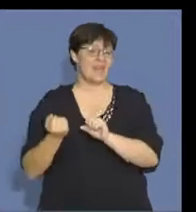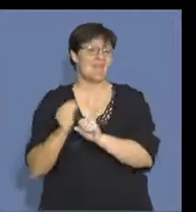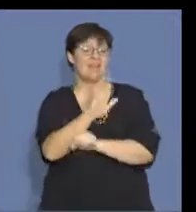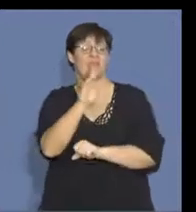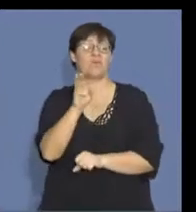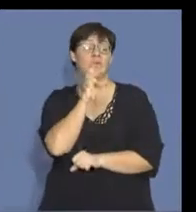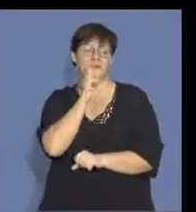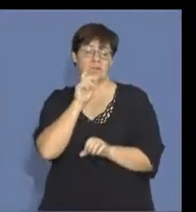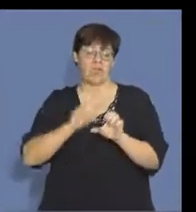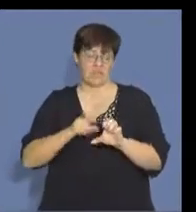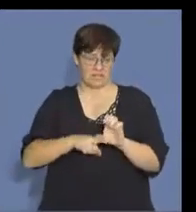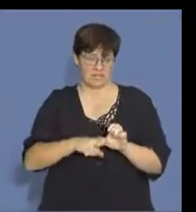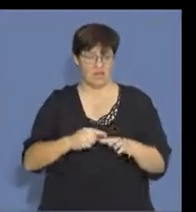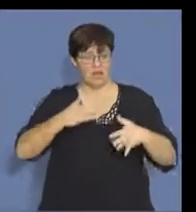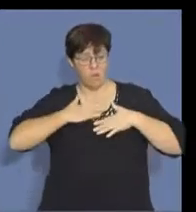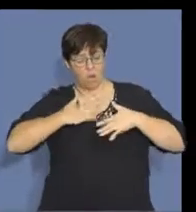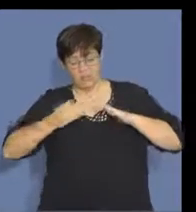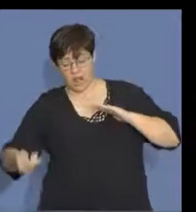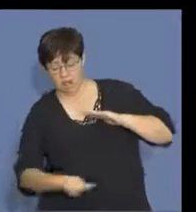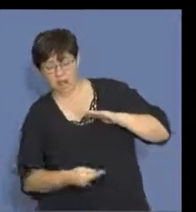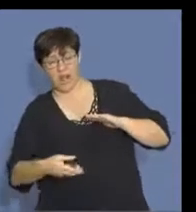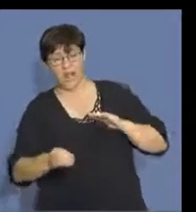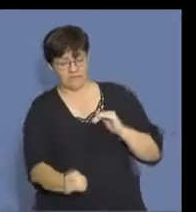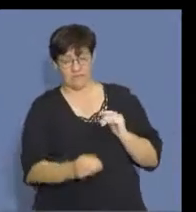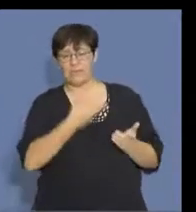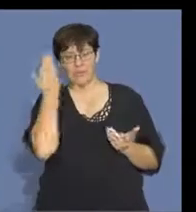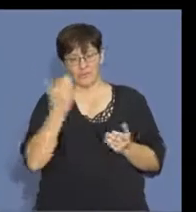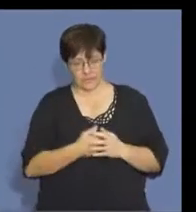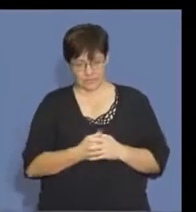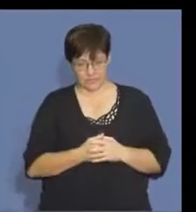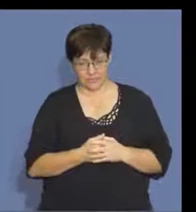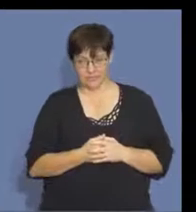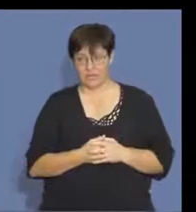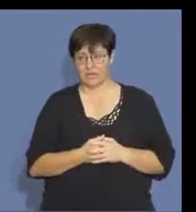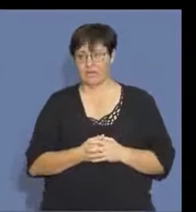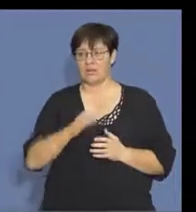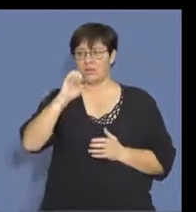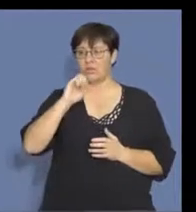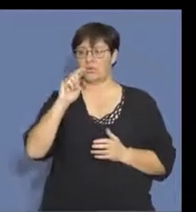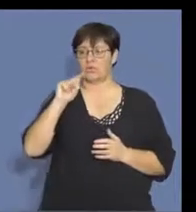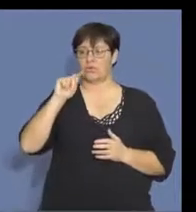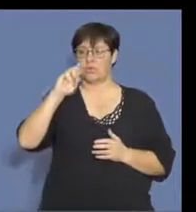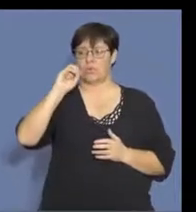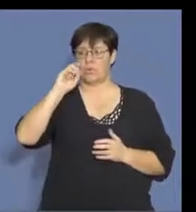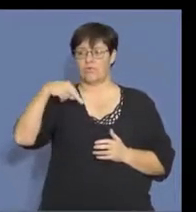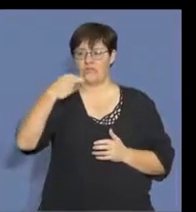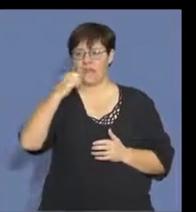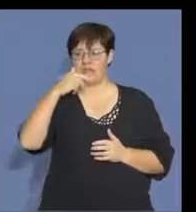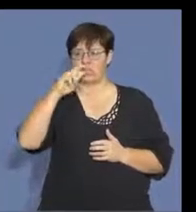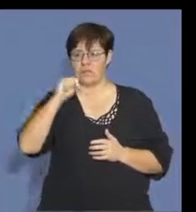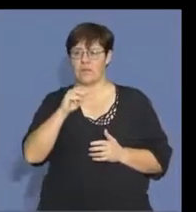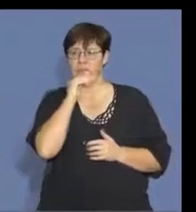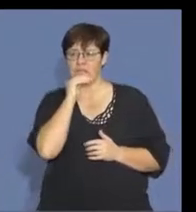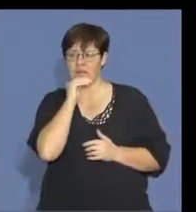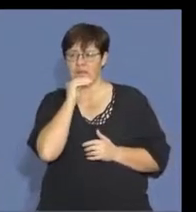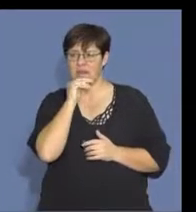quality of organisms living in there. So eutrophication again is an increase in the nutrient supply within the